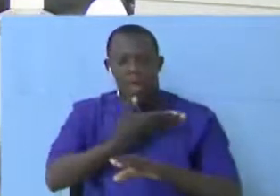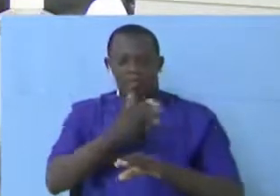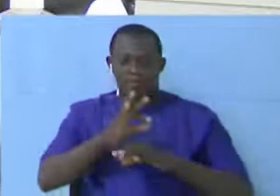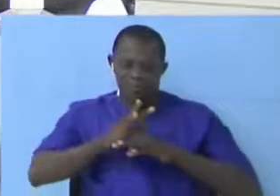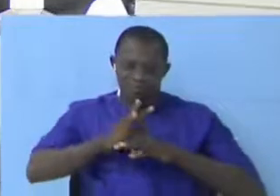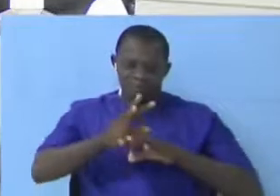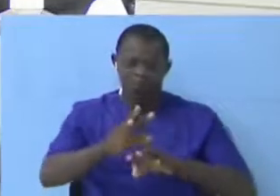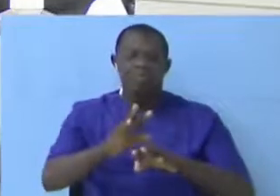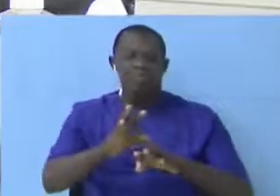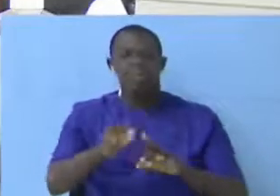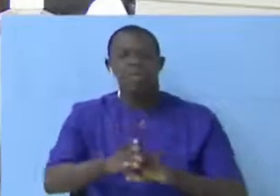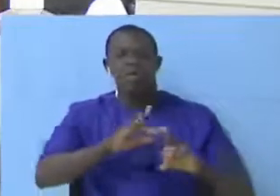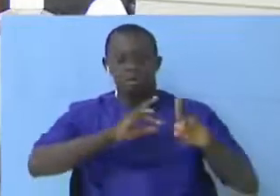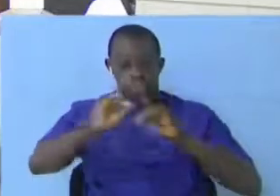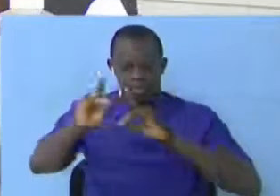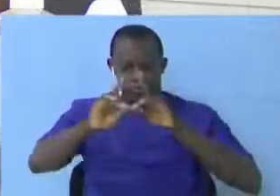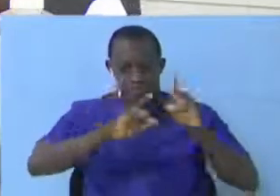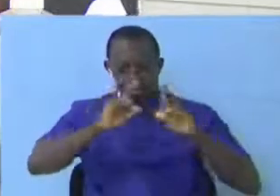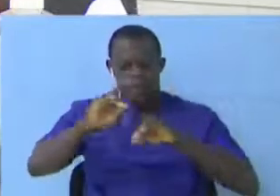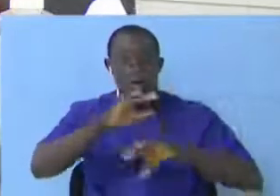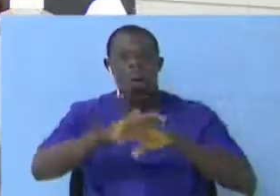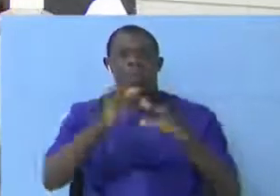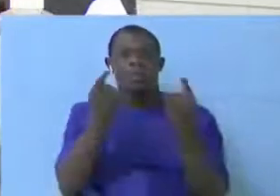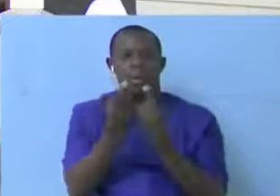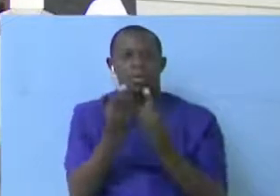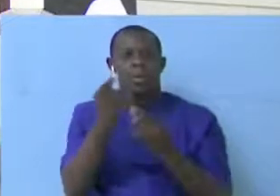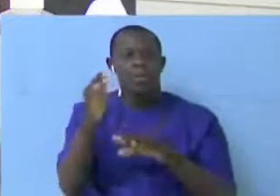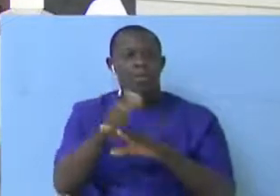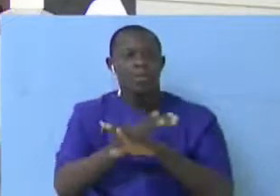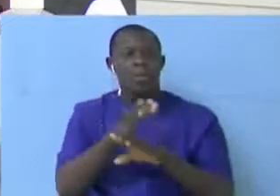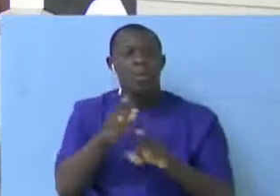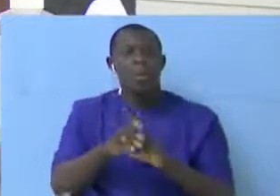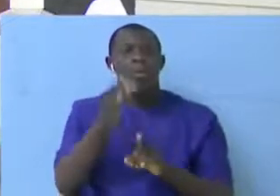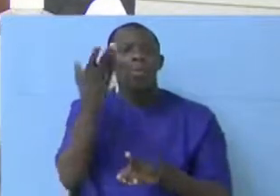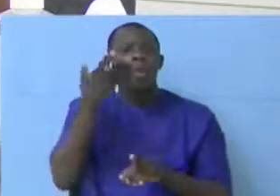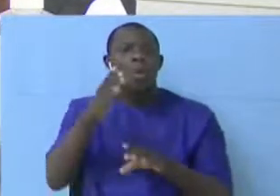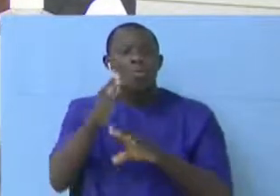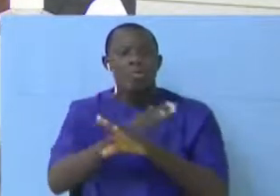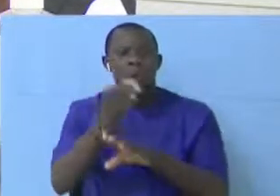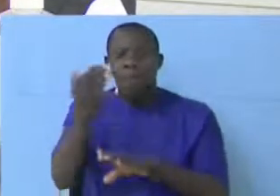until because at the time of paying those